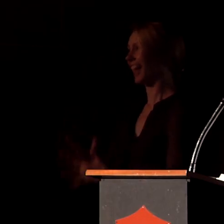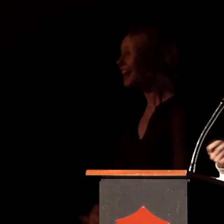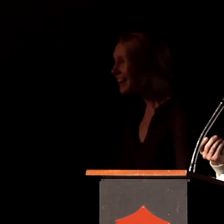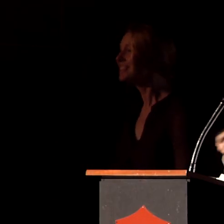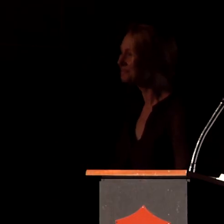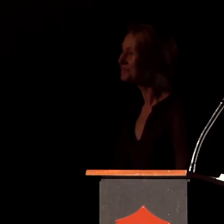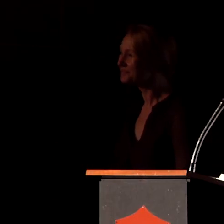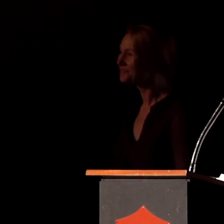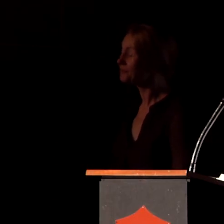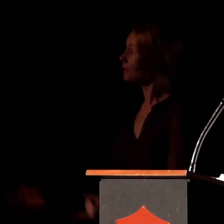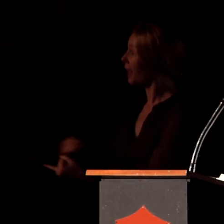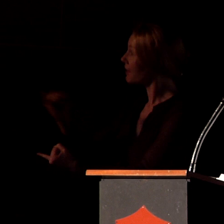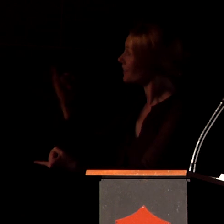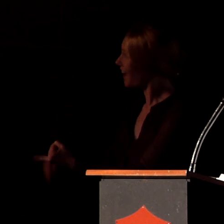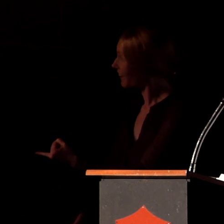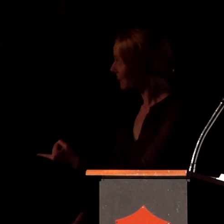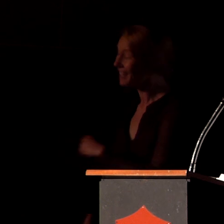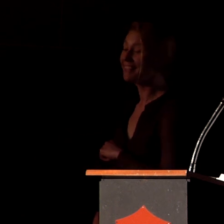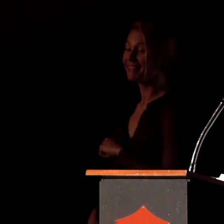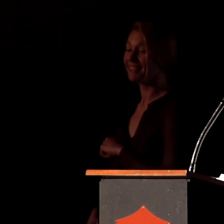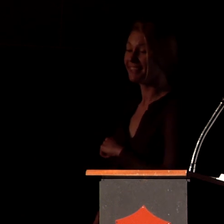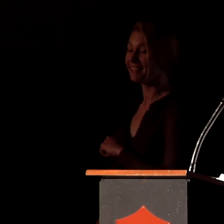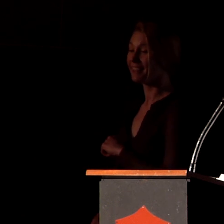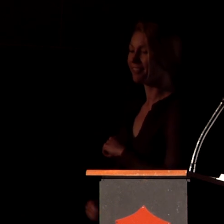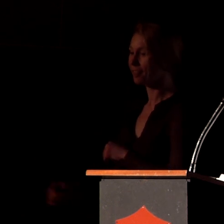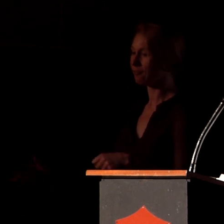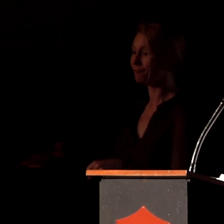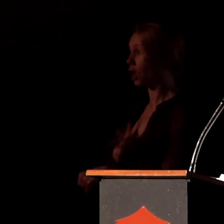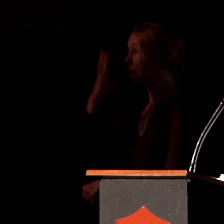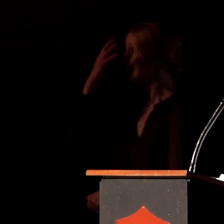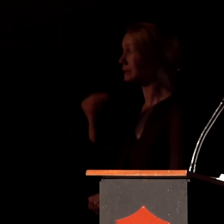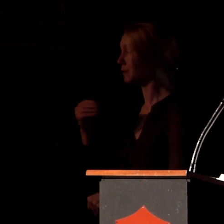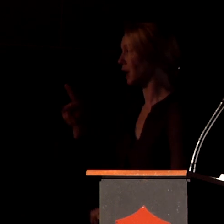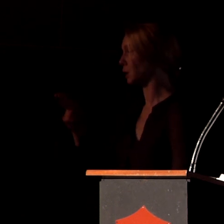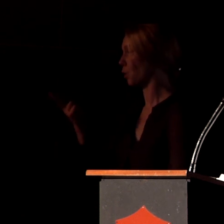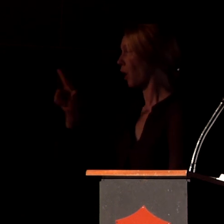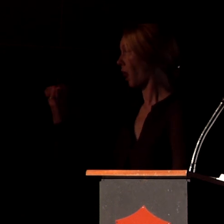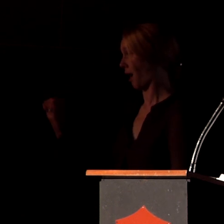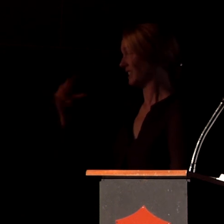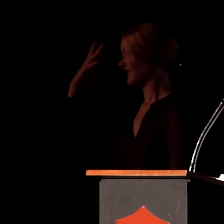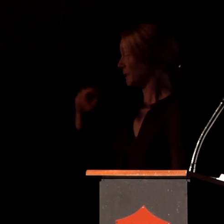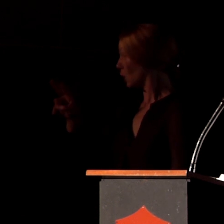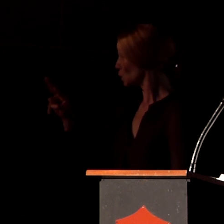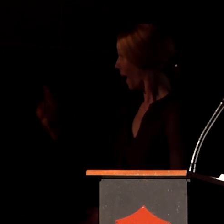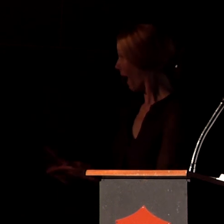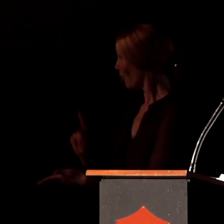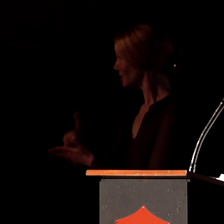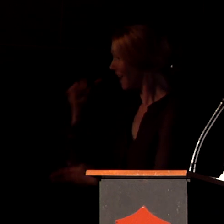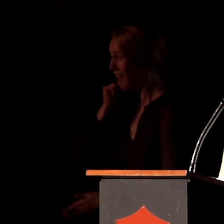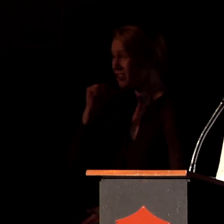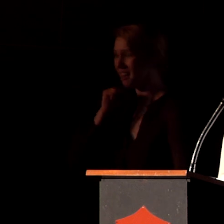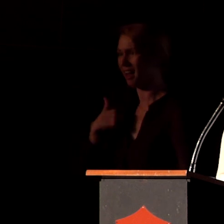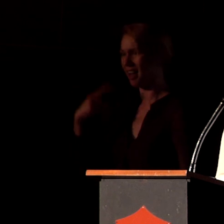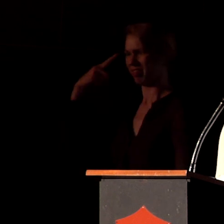All right, finally, the ultimate sleeper is the koala. They sleep up to 22 hours per day, and I thought initially that this would just punch a